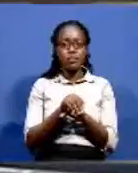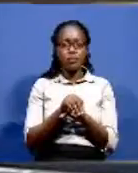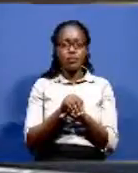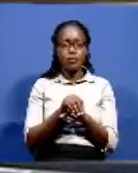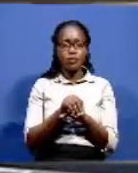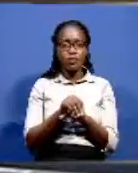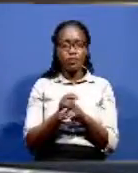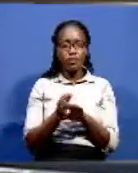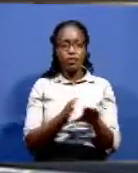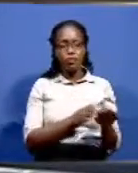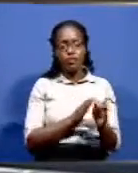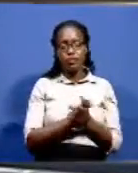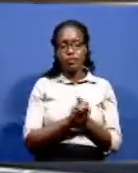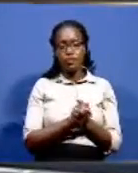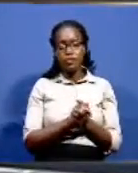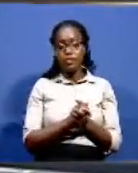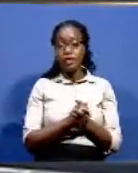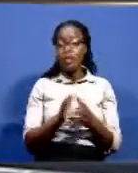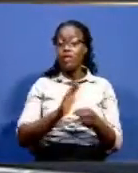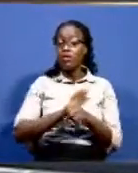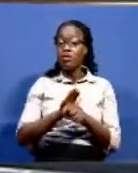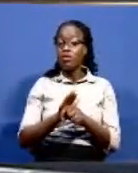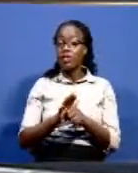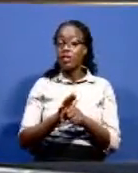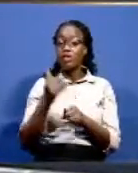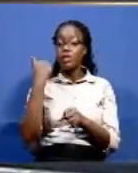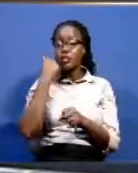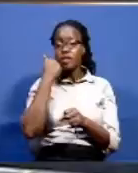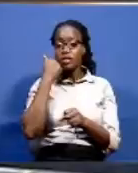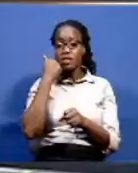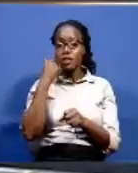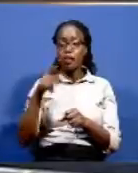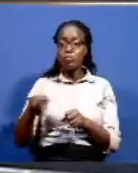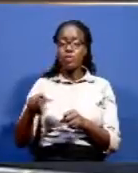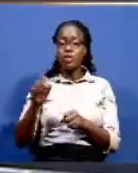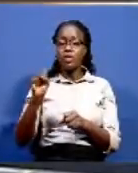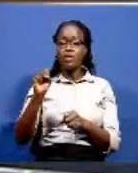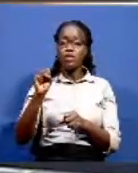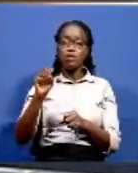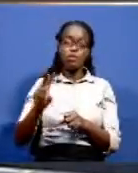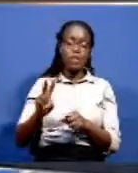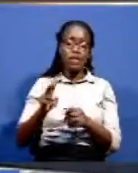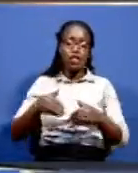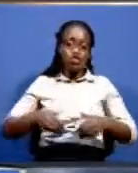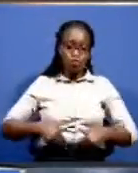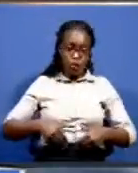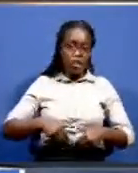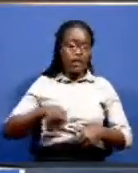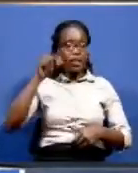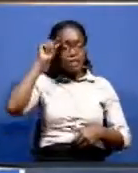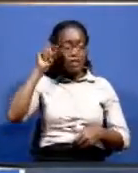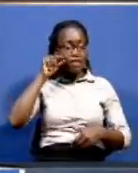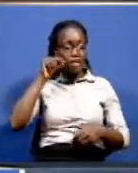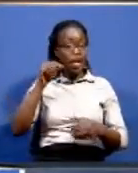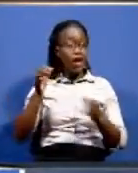report. Now, on matters related to COVID-19, Public Service, Youth and Gender Affairs Cabinet Secretary Professor Margaret Kobia